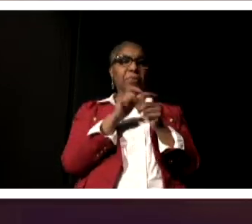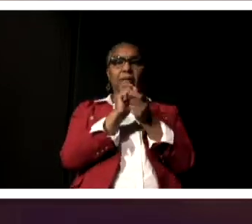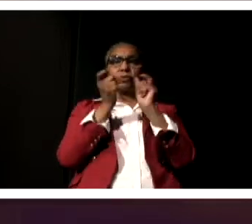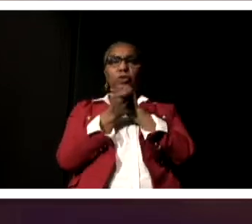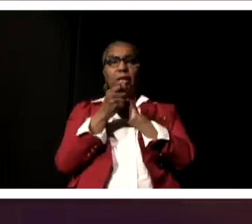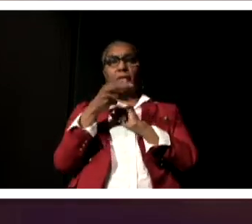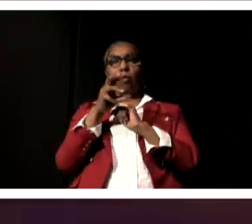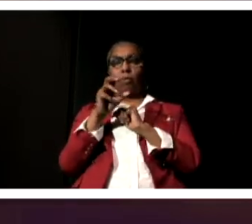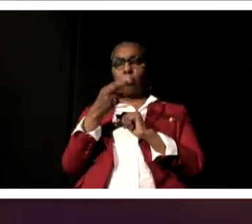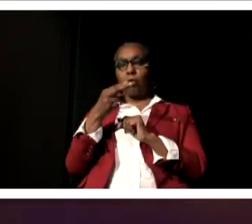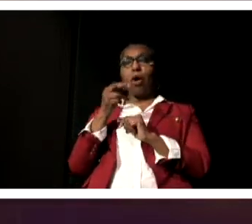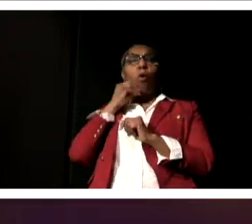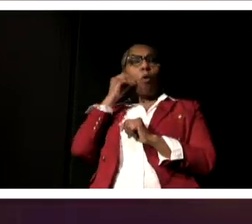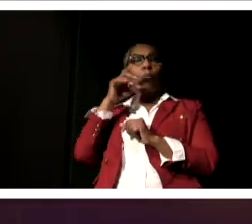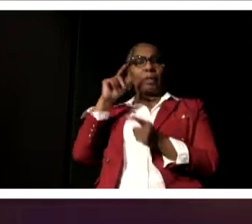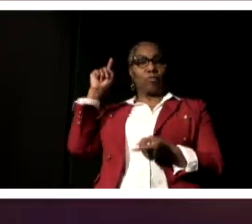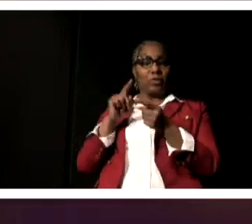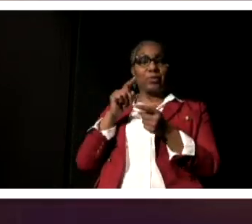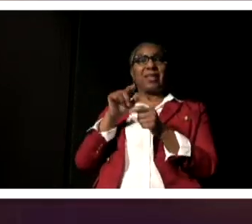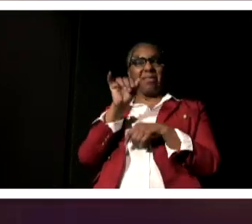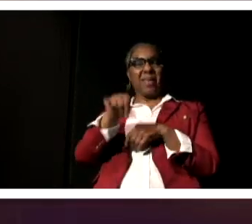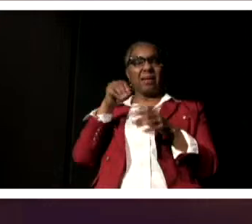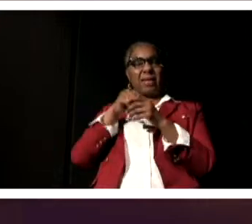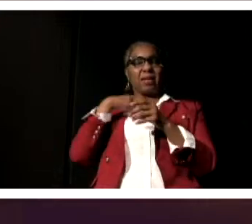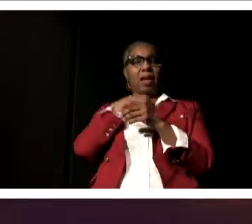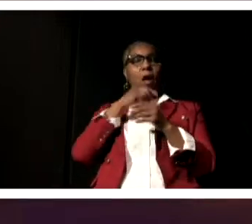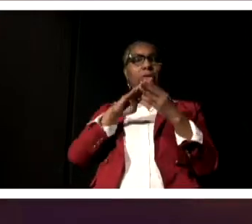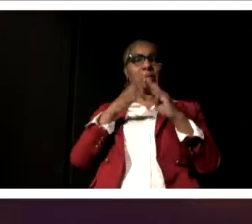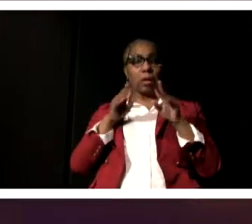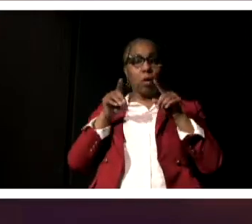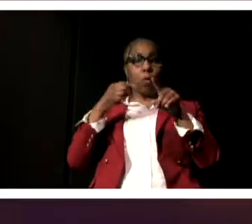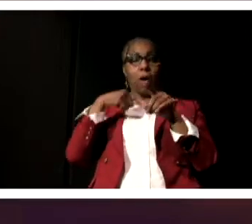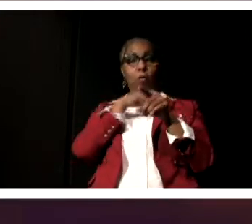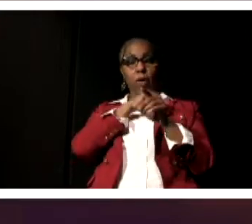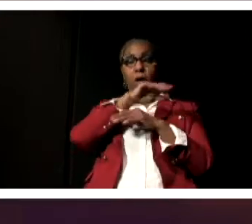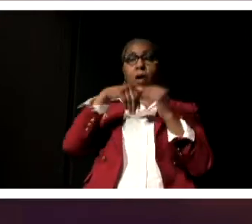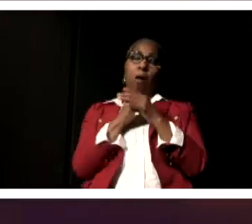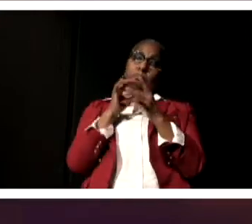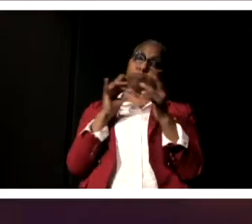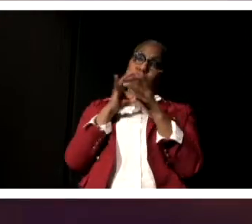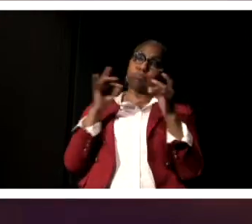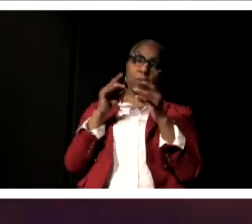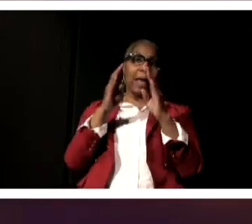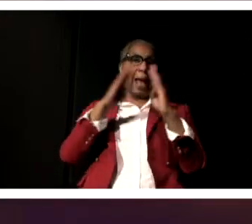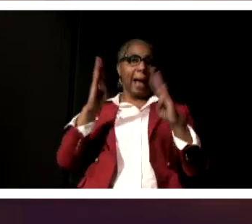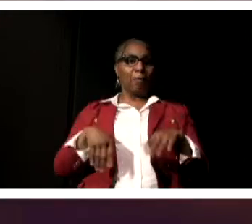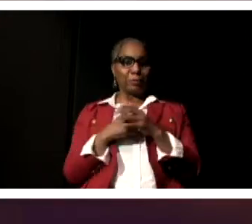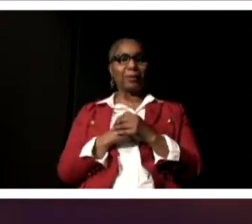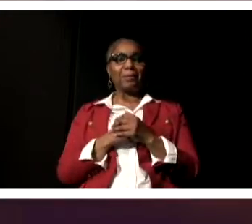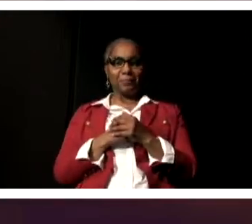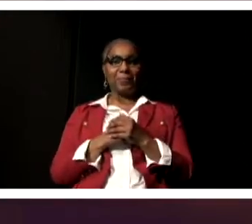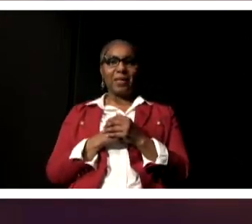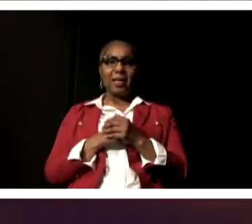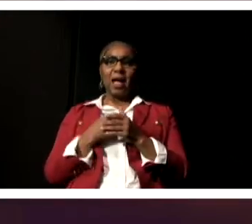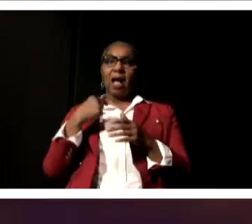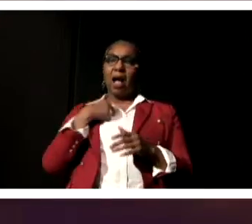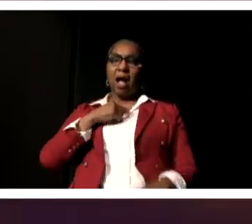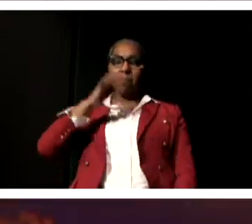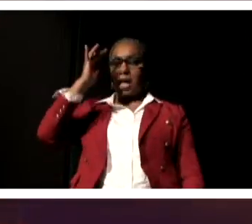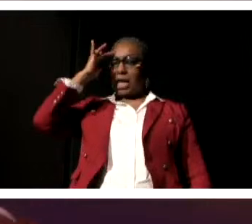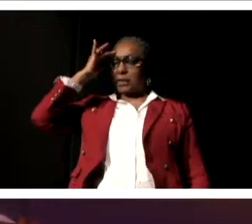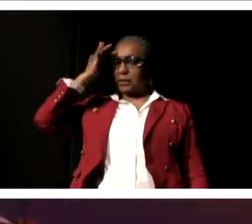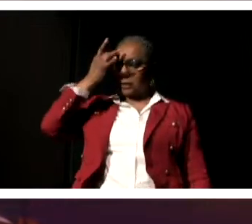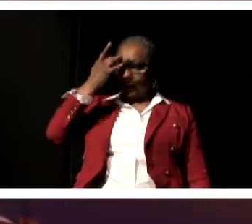our city, and reducing homelessness in our city. And while we are all talking about housing, I'm sick